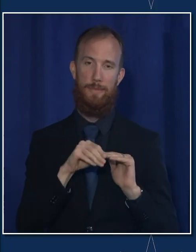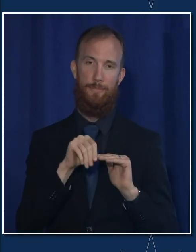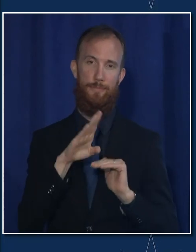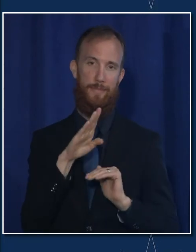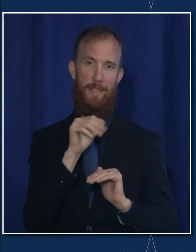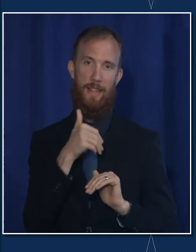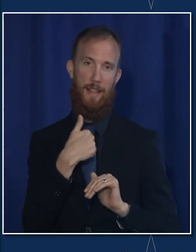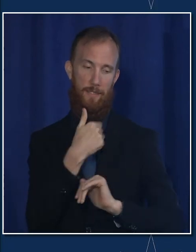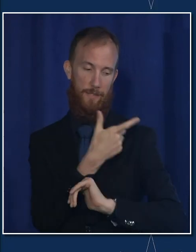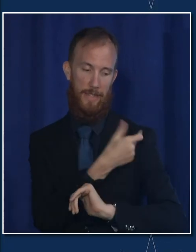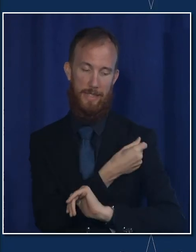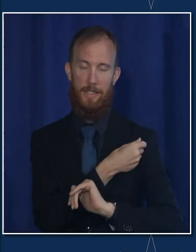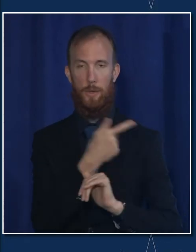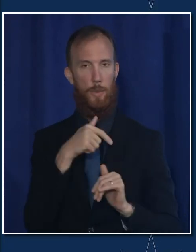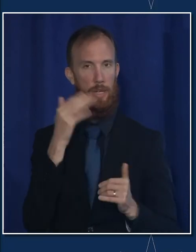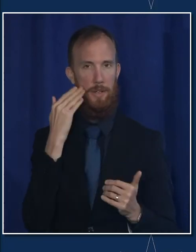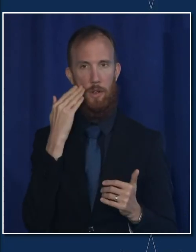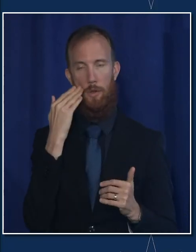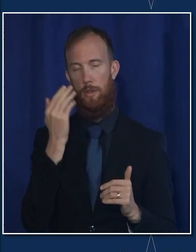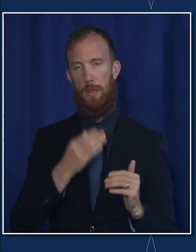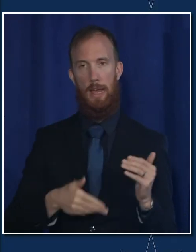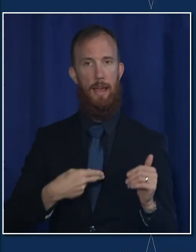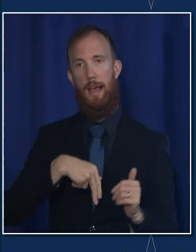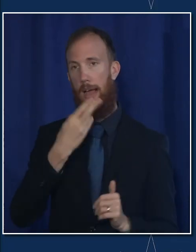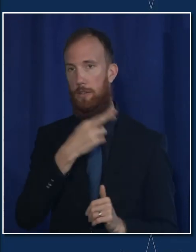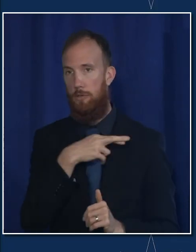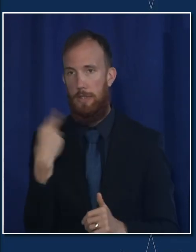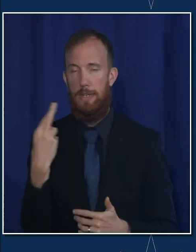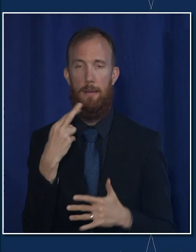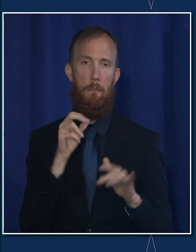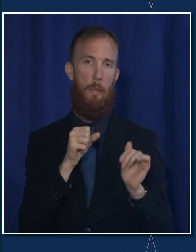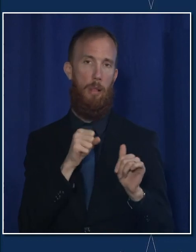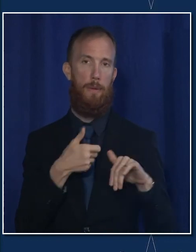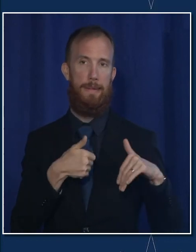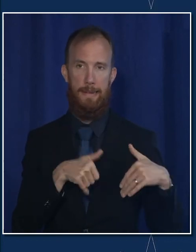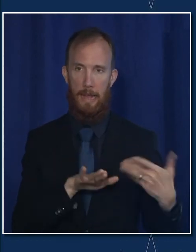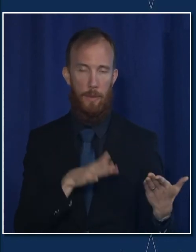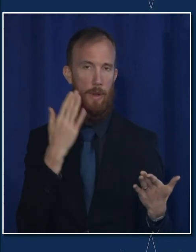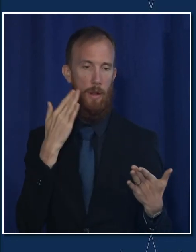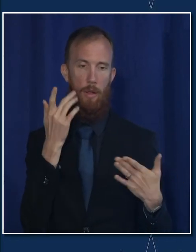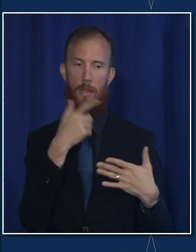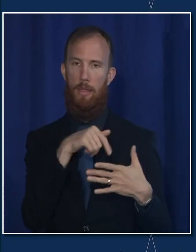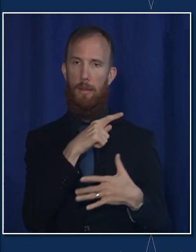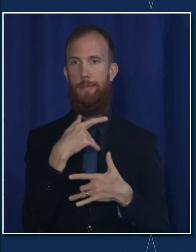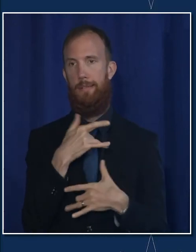right, for hospitalization, for death, for the really bad outcomes. I would say that